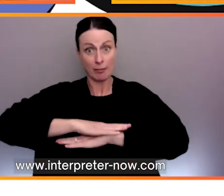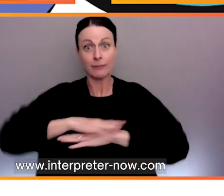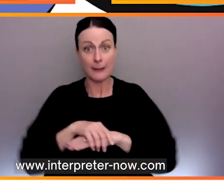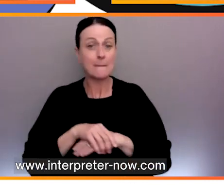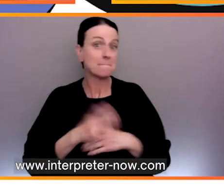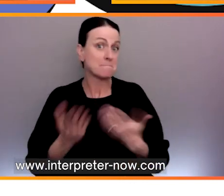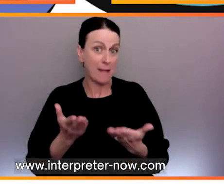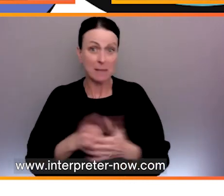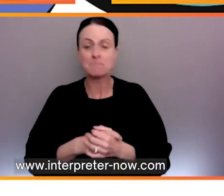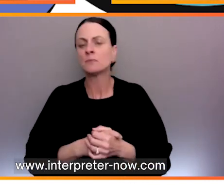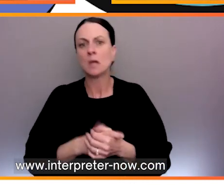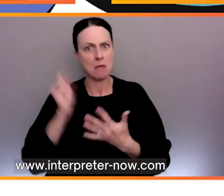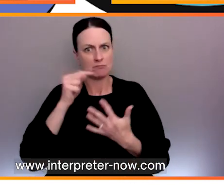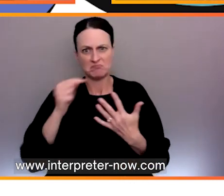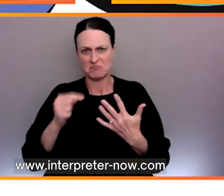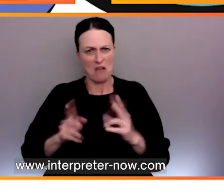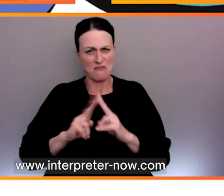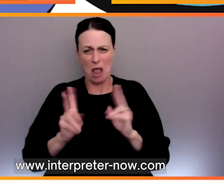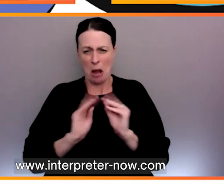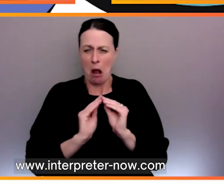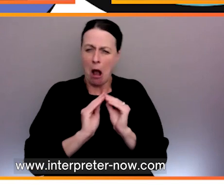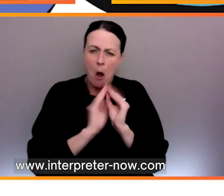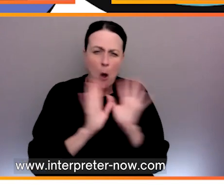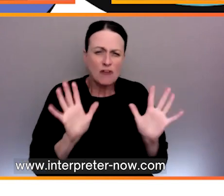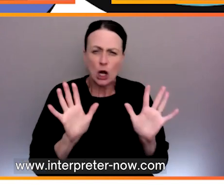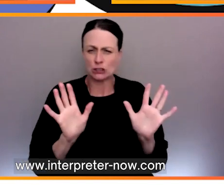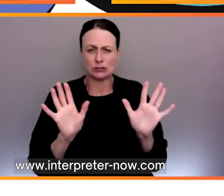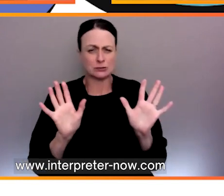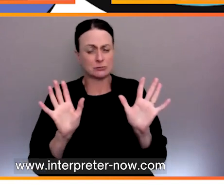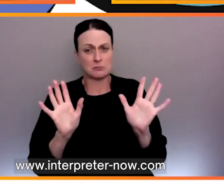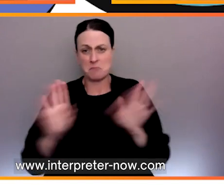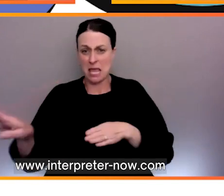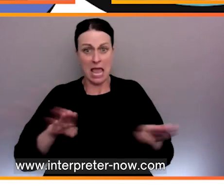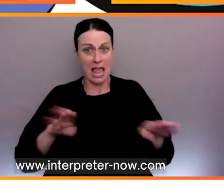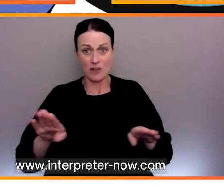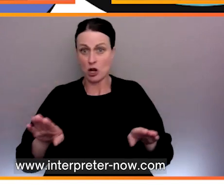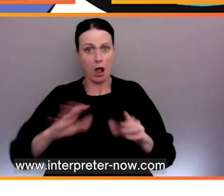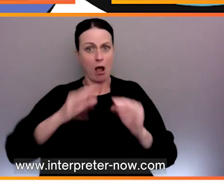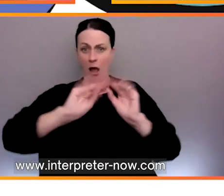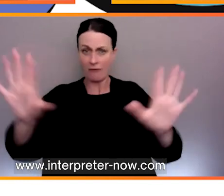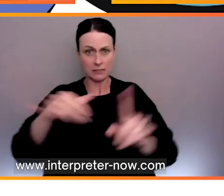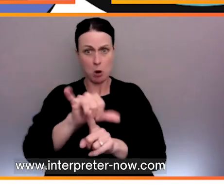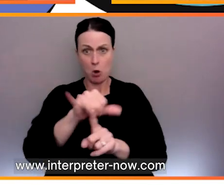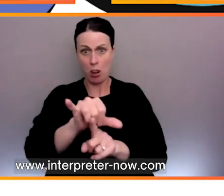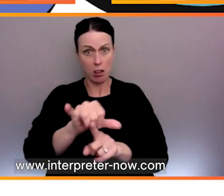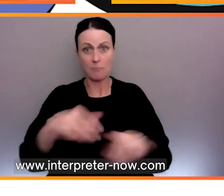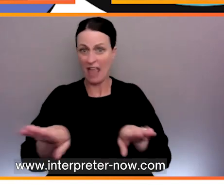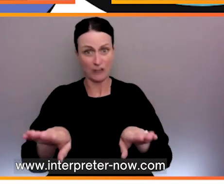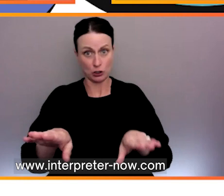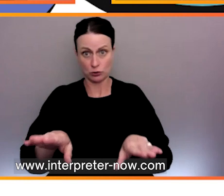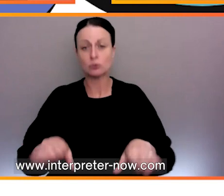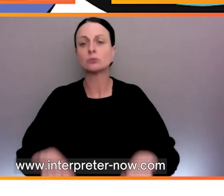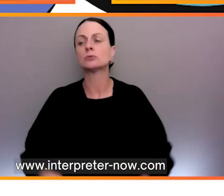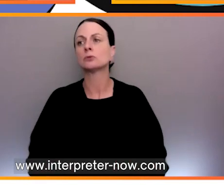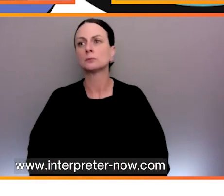Maybe the order of your slides is not quite right, so that not to their liking. So they're just going to mess with you. Or maybe they